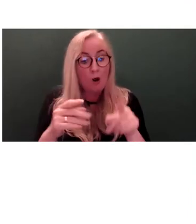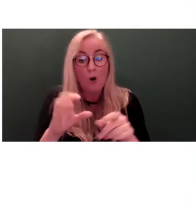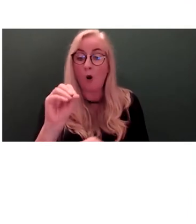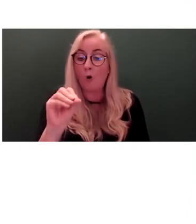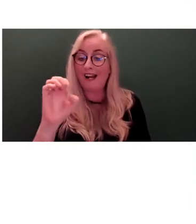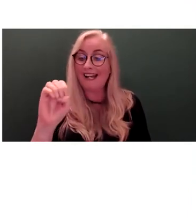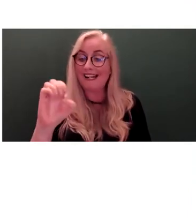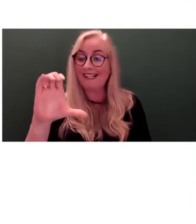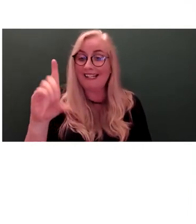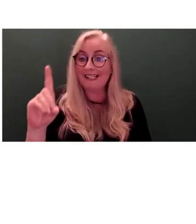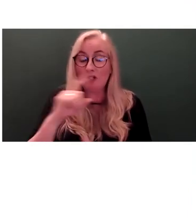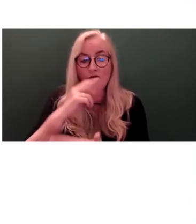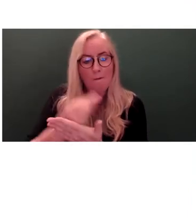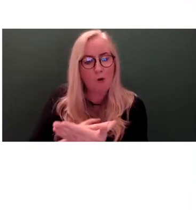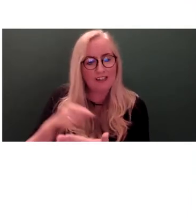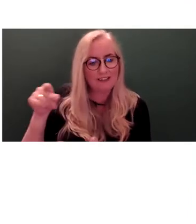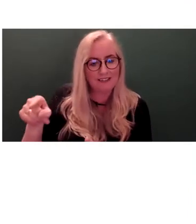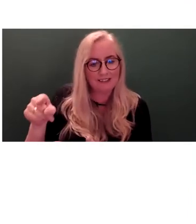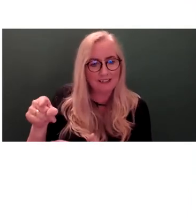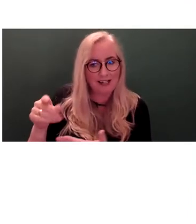report, has